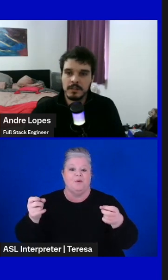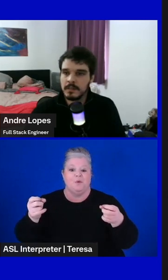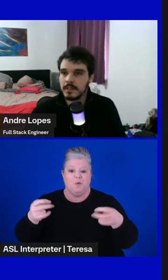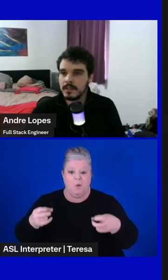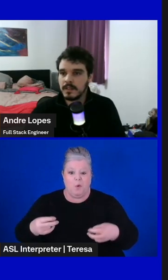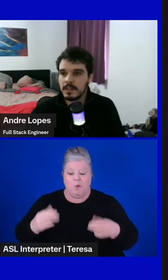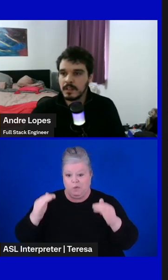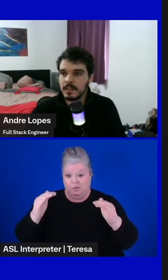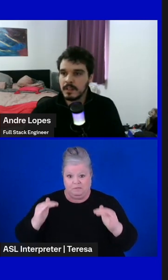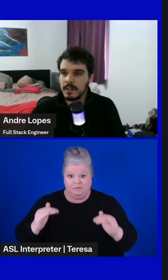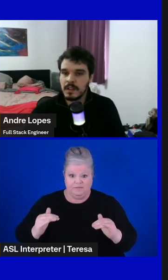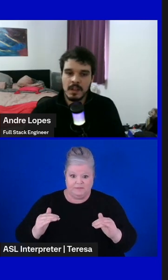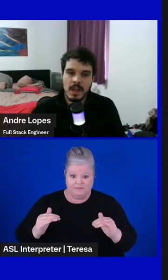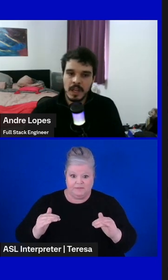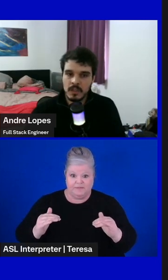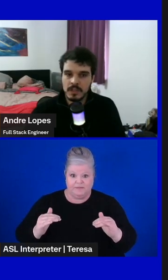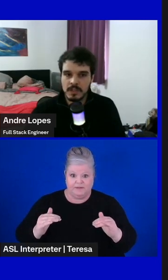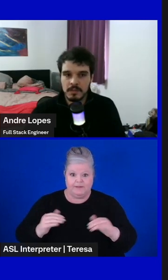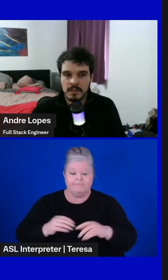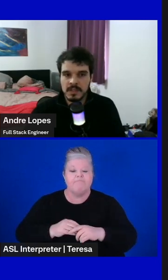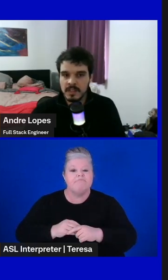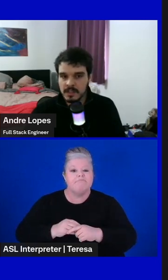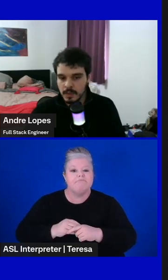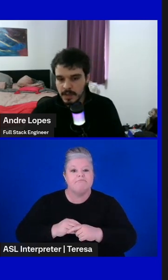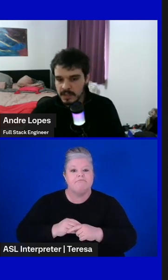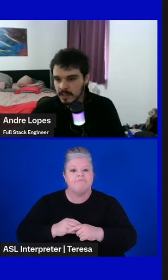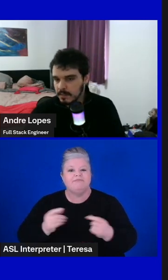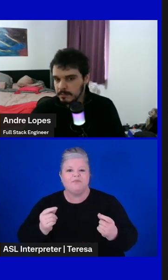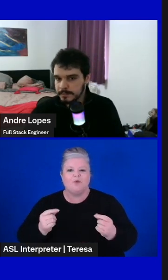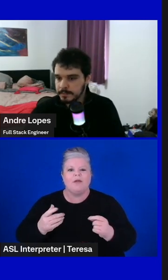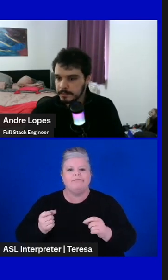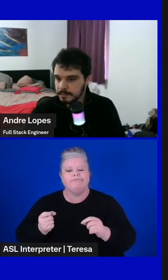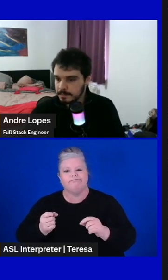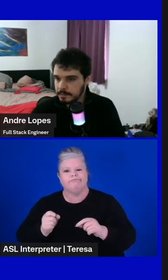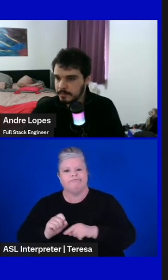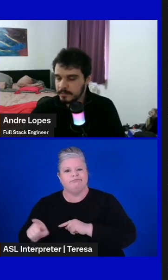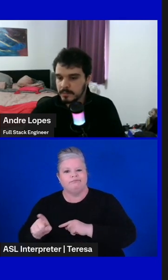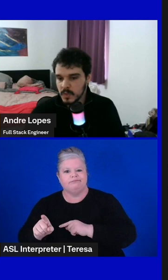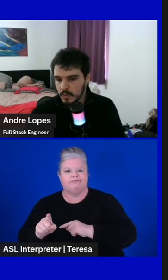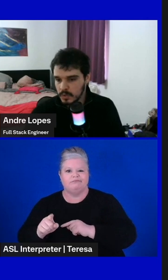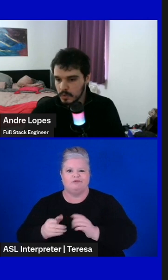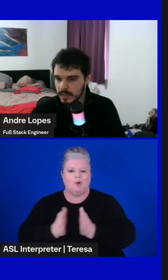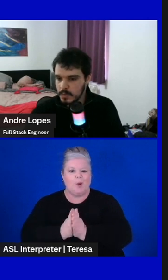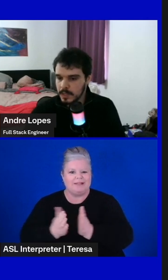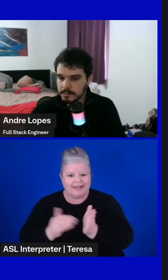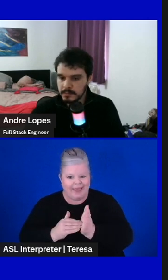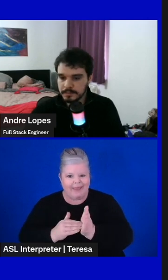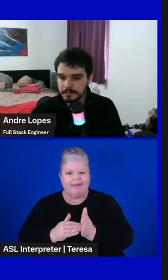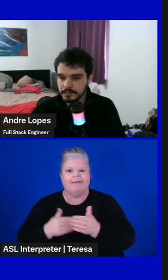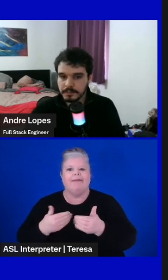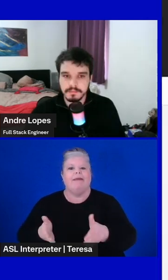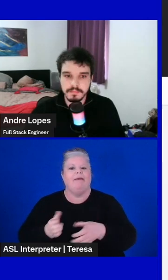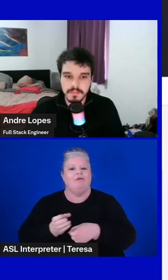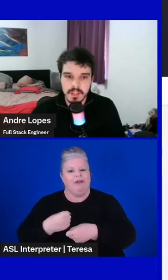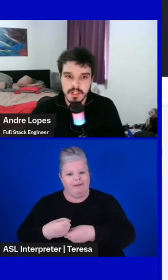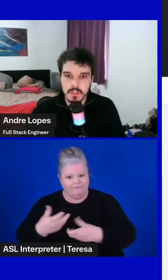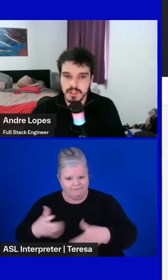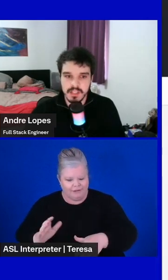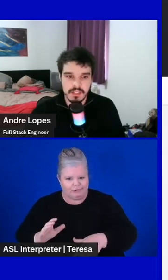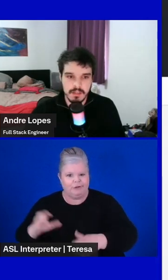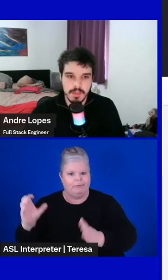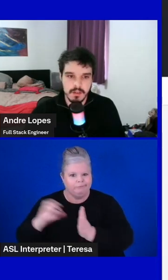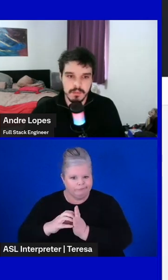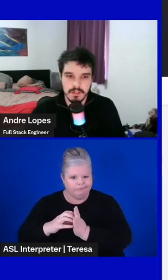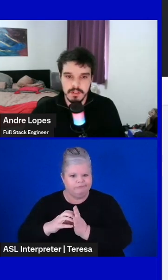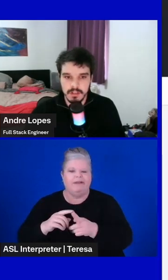and I can just send this request again. It's going to create one, and I